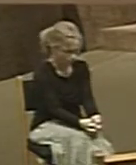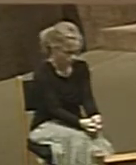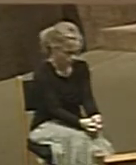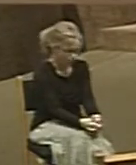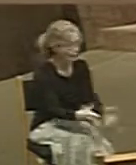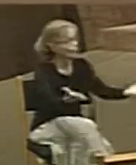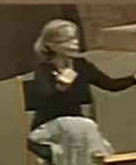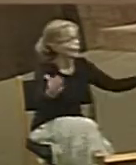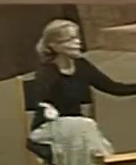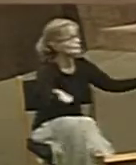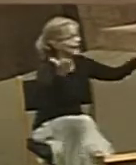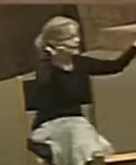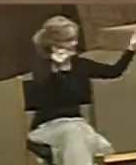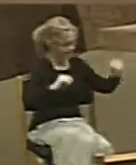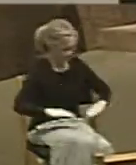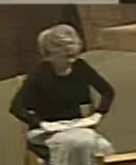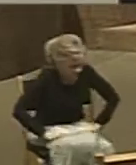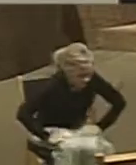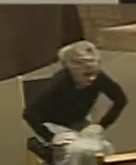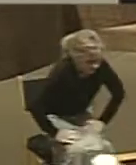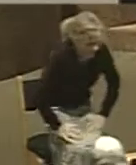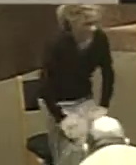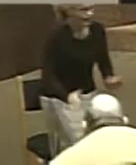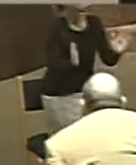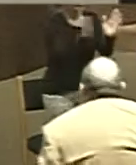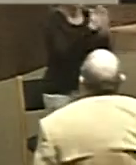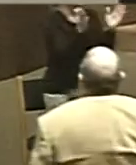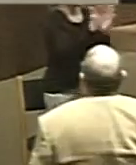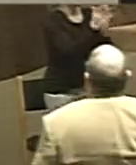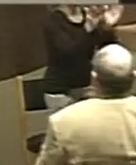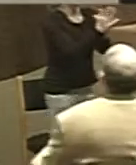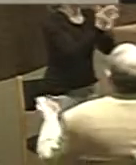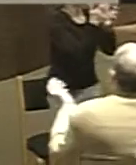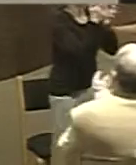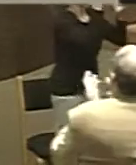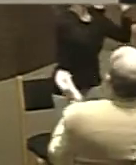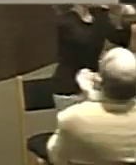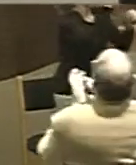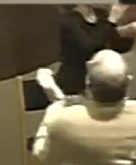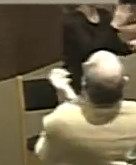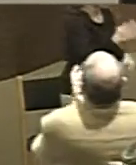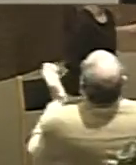Come on, let's stand to our feet and clap our hands and shout unto God.